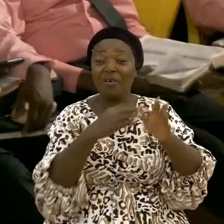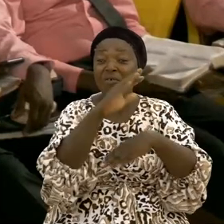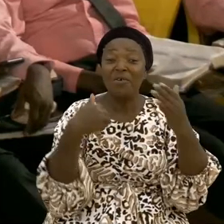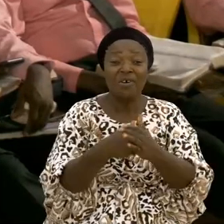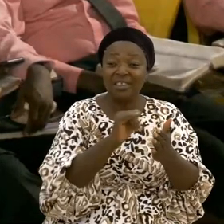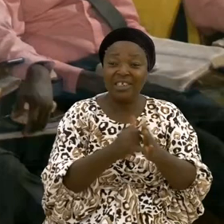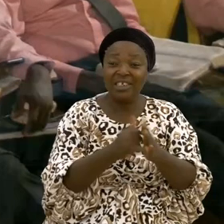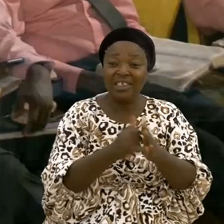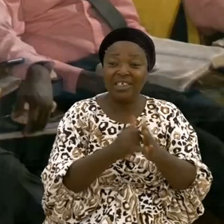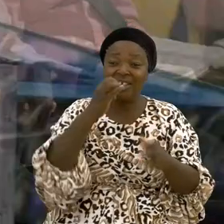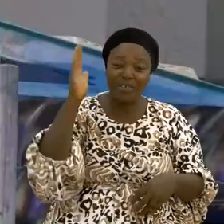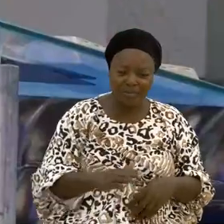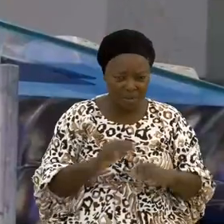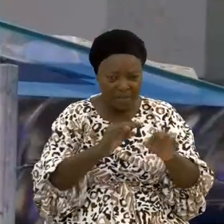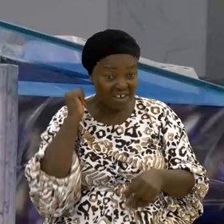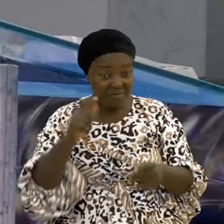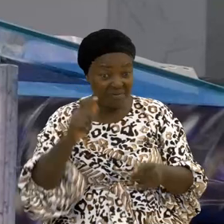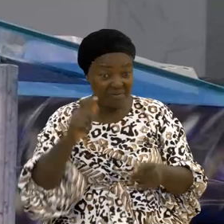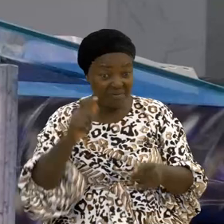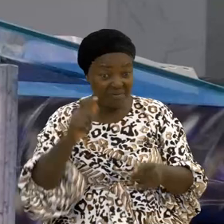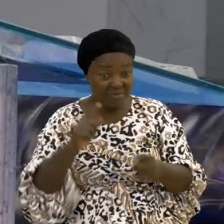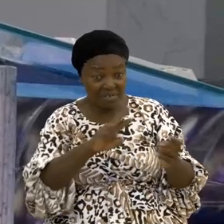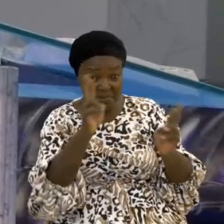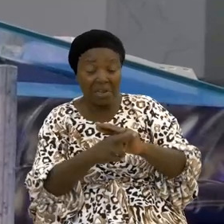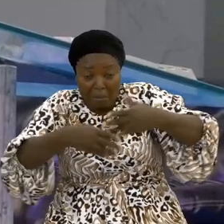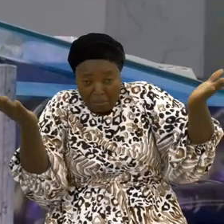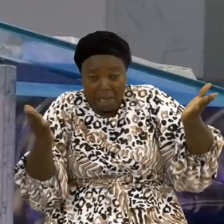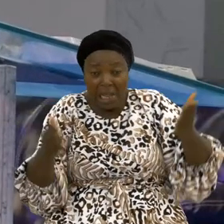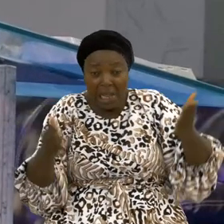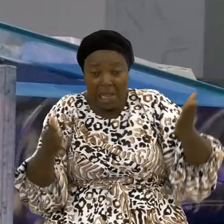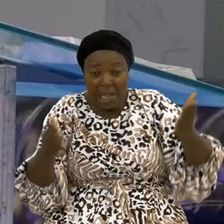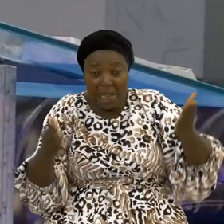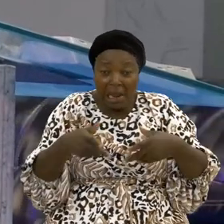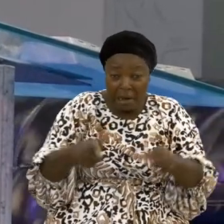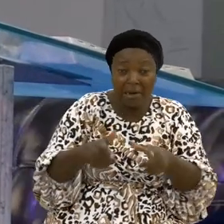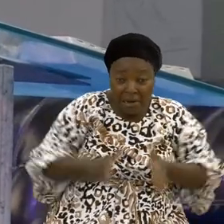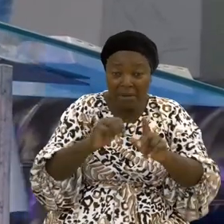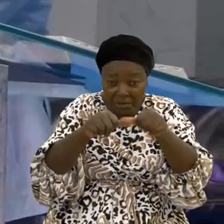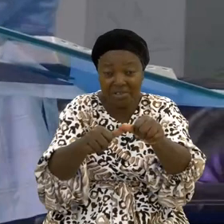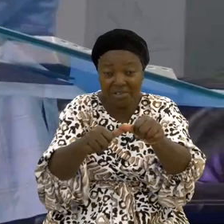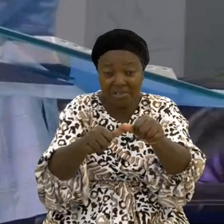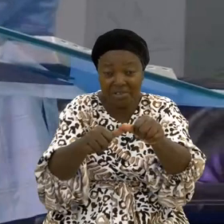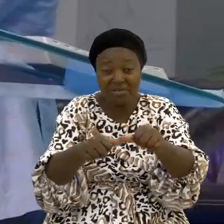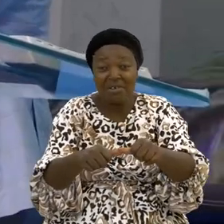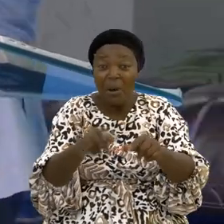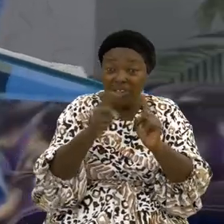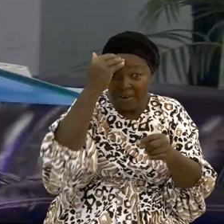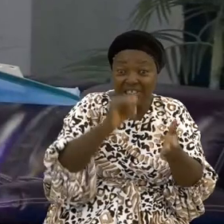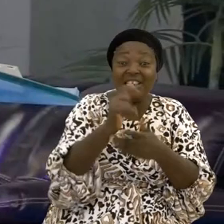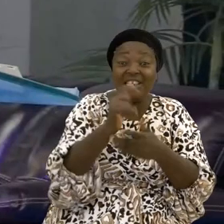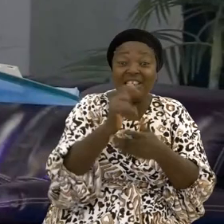repent, well, let them face God. And then Shadrach, Meshach, and Abednego, when he threw them in